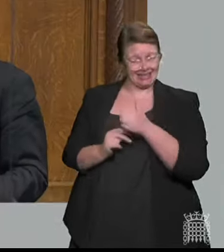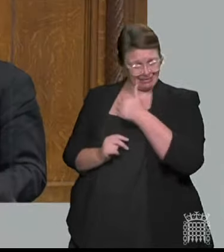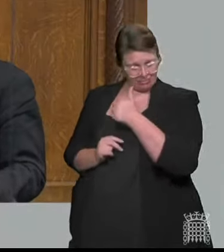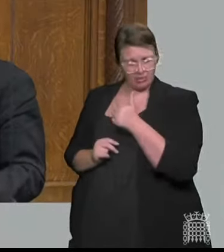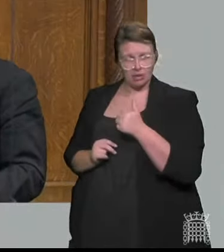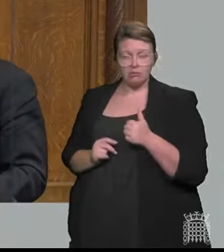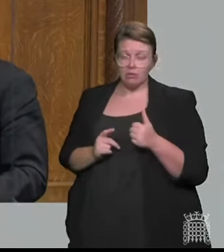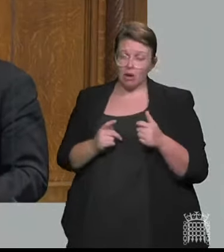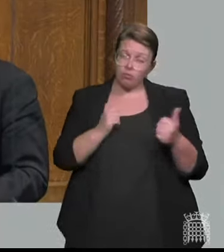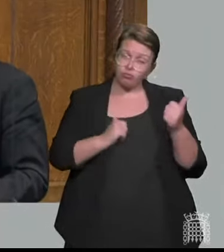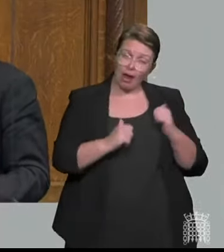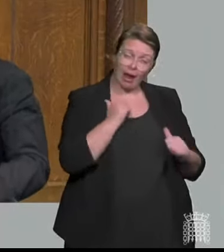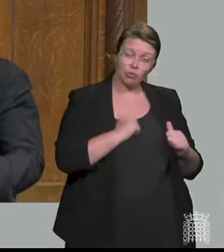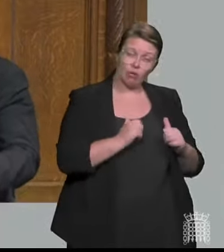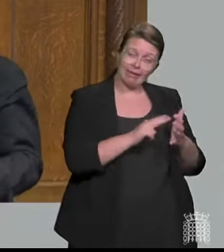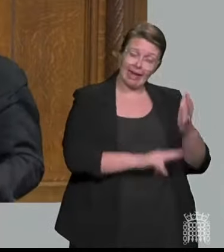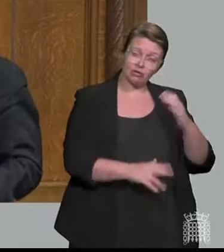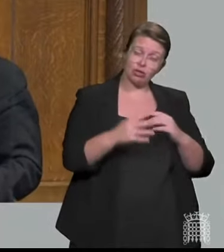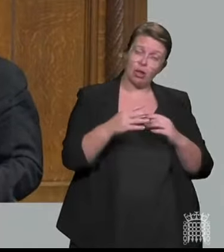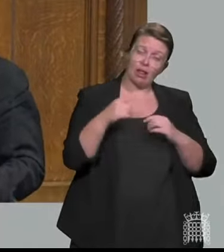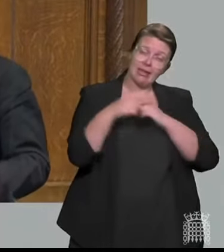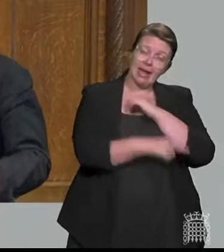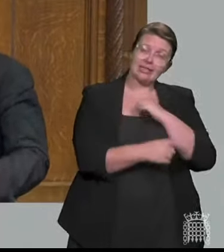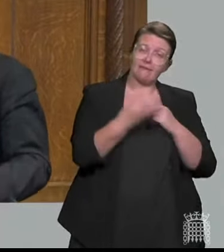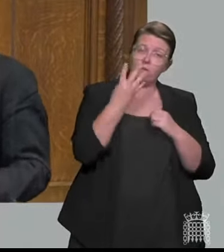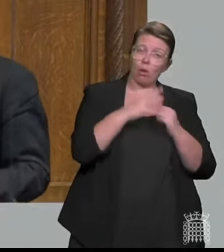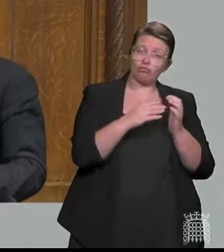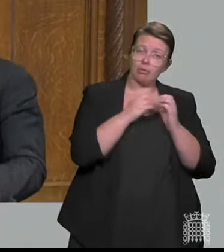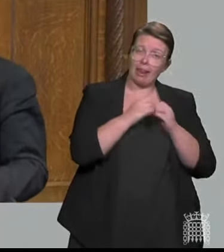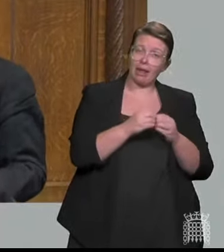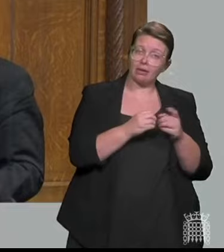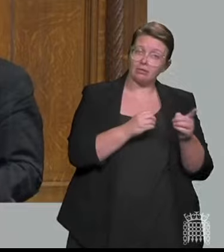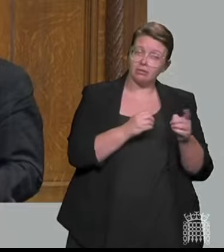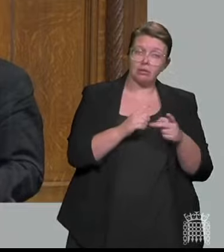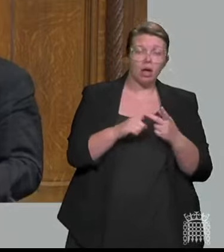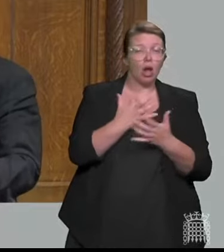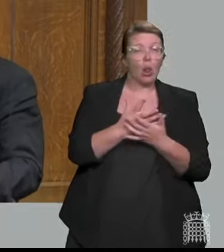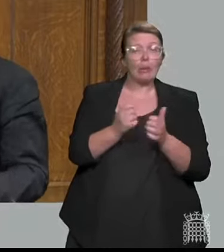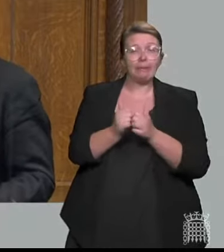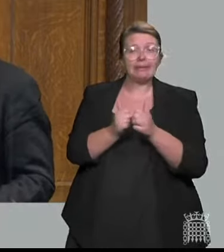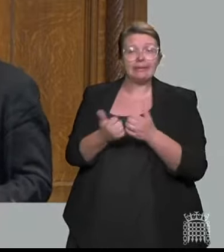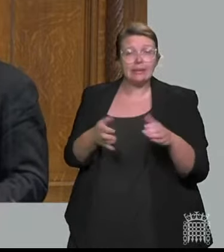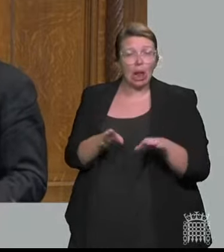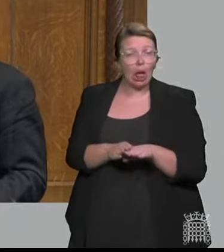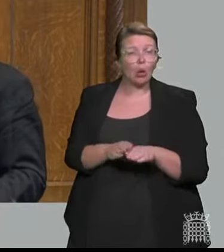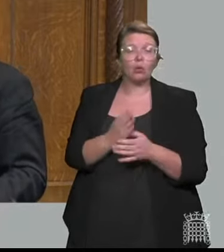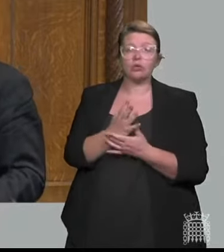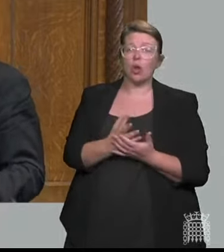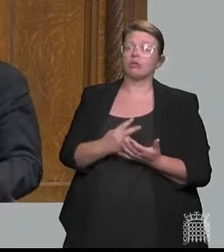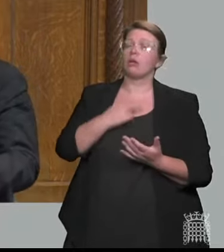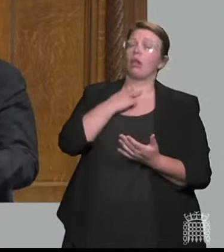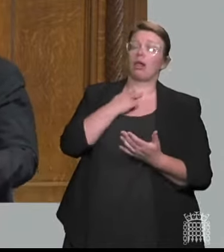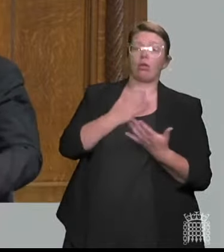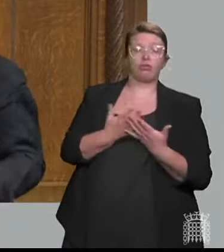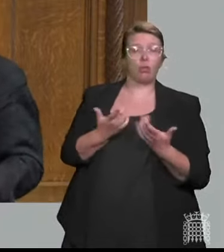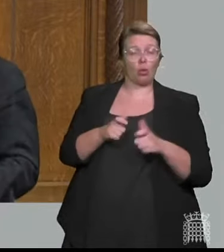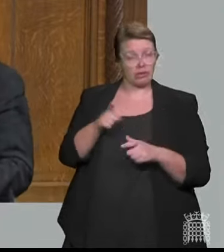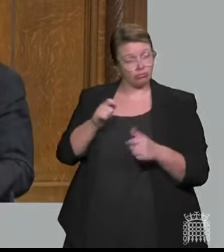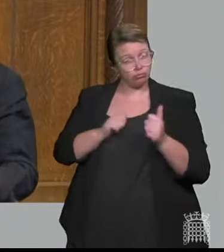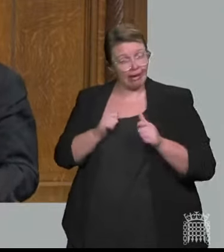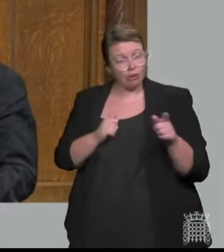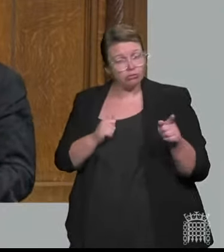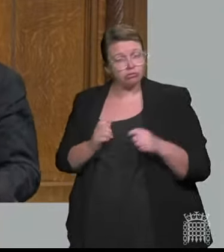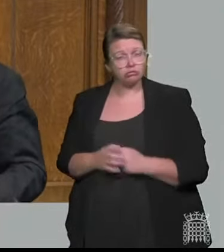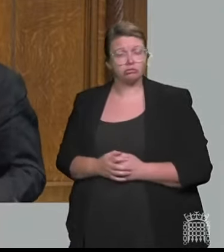debt and the inflation it's caused. Was he proud of the jobs lost, businesses closed and lives crushed due to the lockdowns? Is he proud